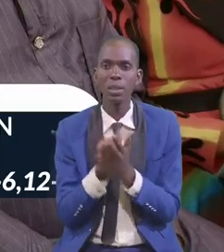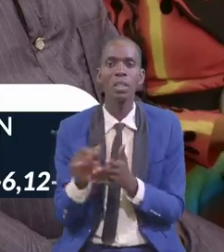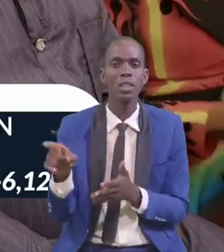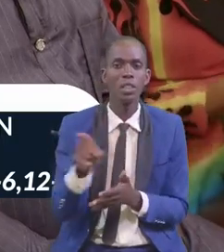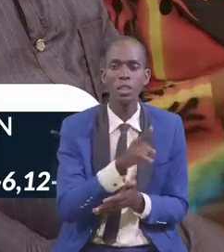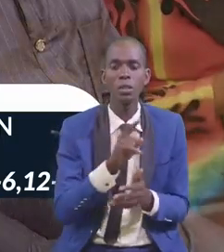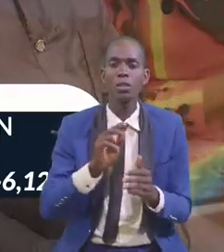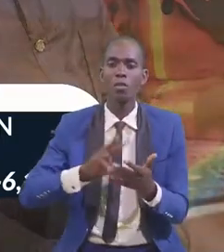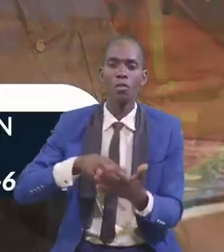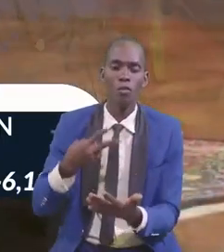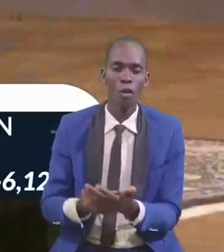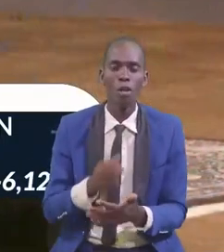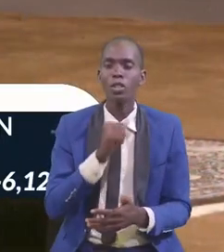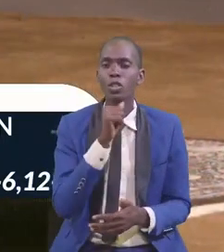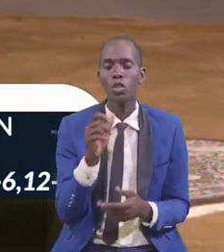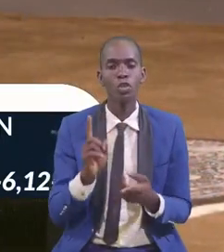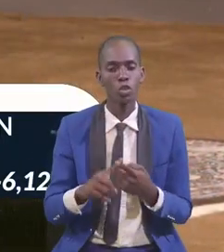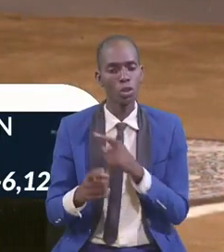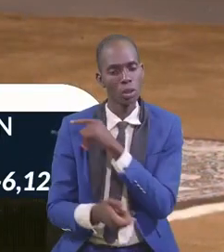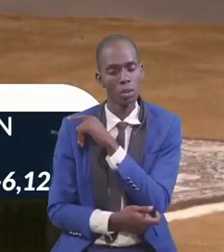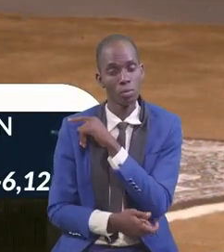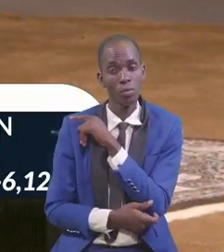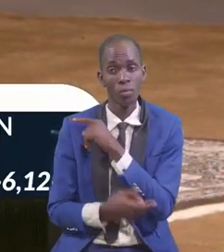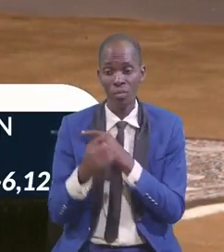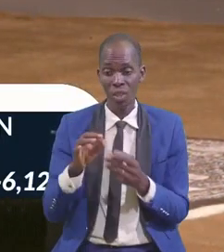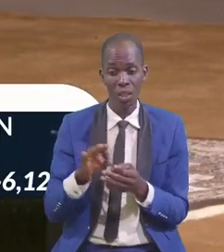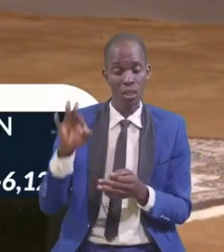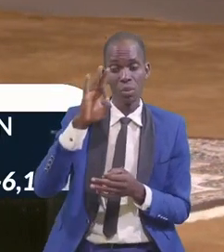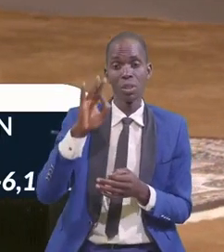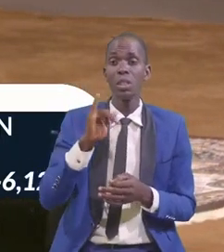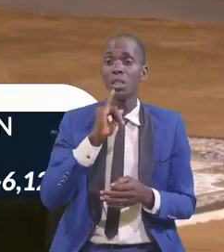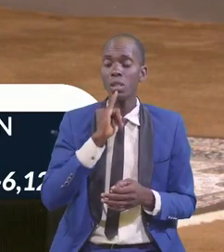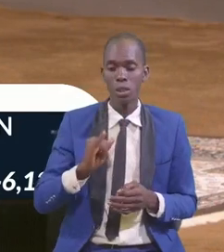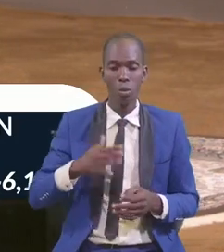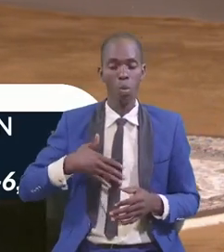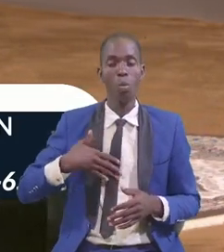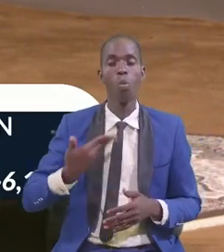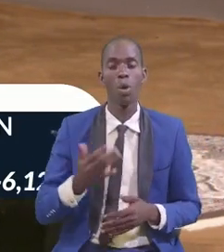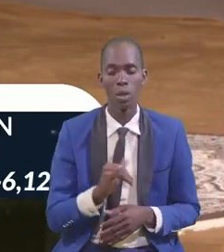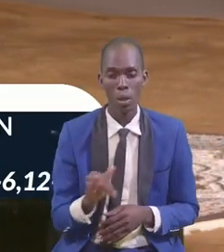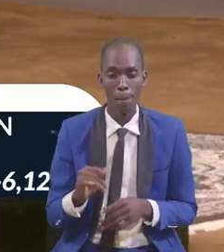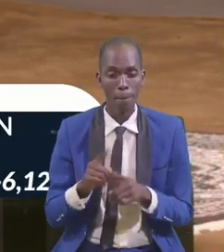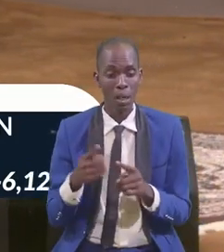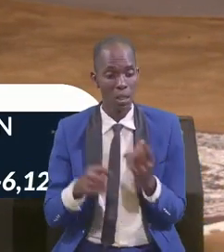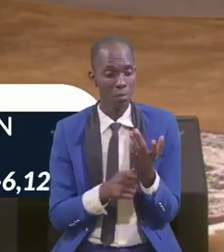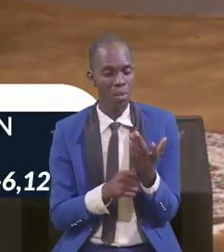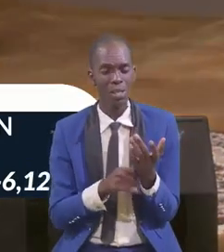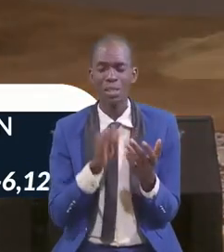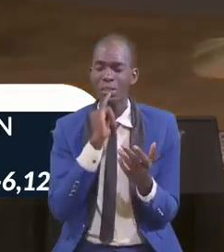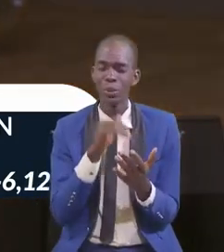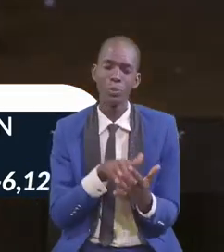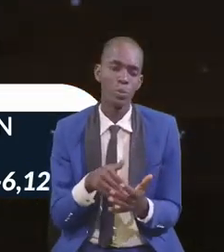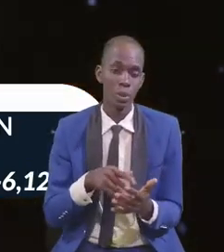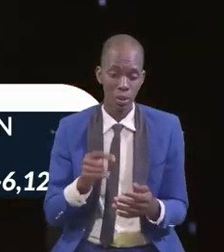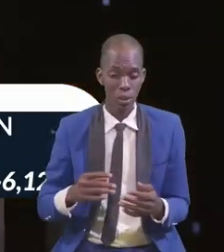spirit is willing, but the flesh is weak. The spirit is